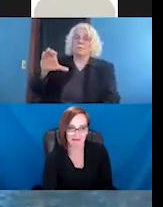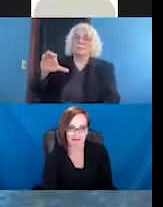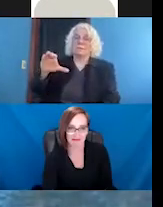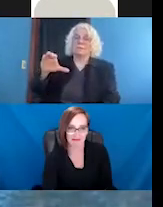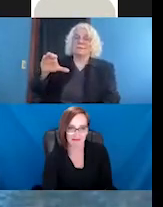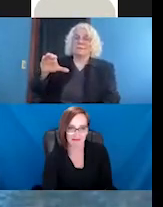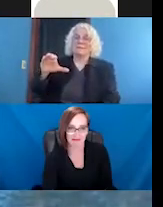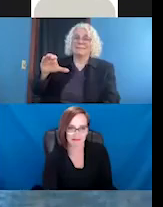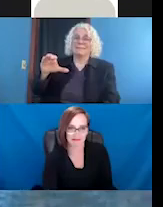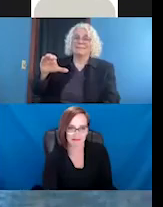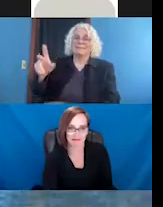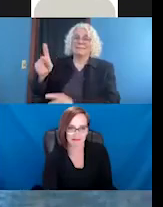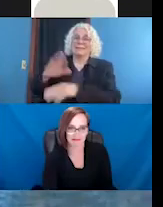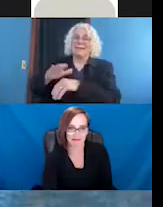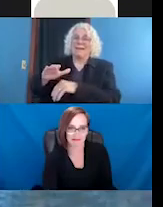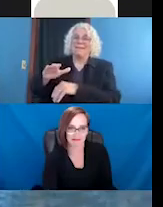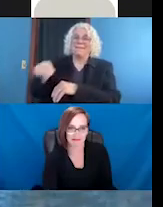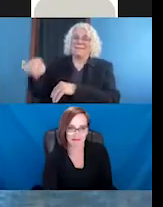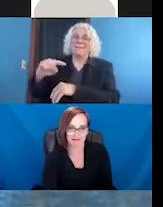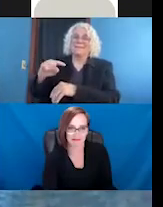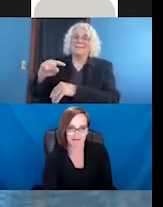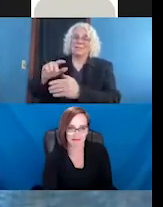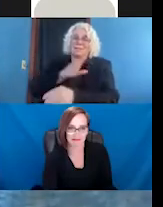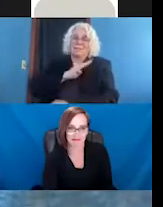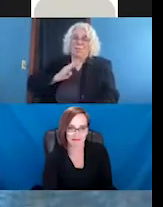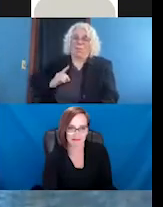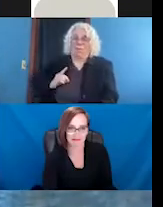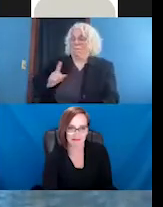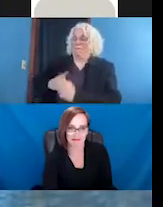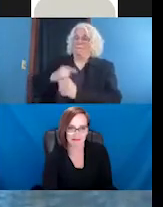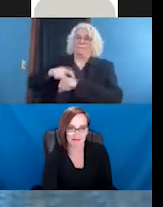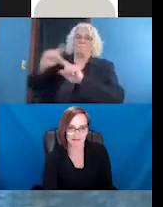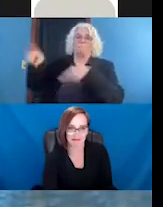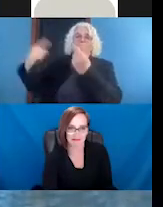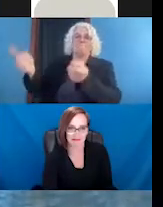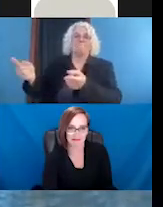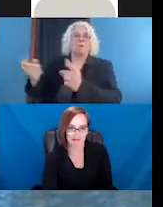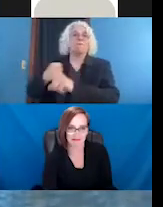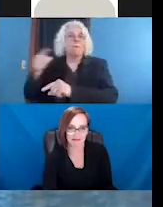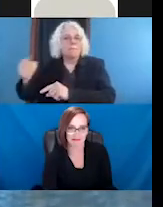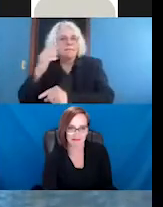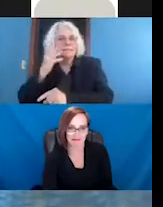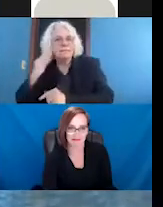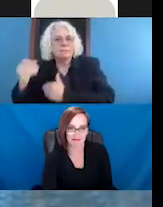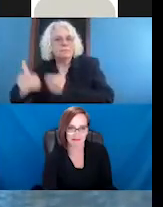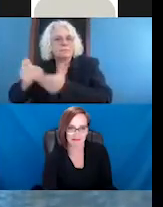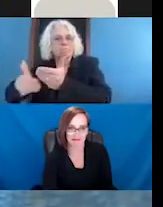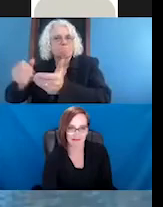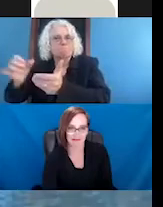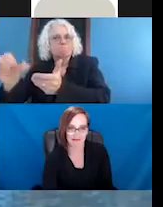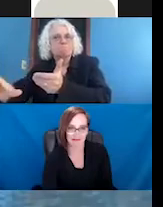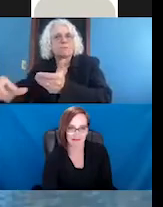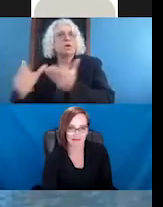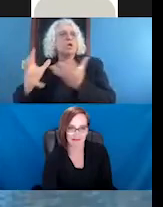person came through that work. Why is this so important? If we want our communities to be vibrant,